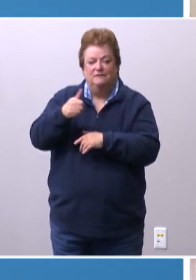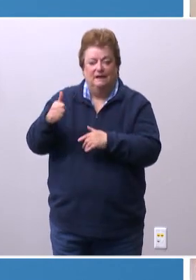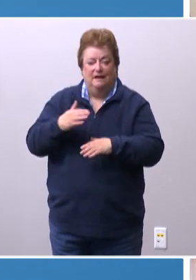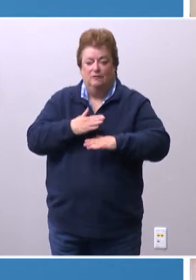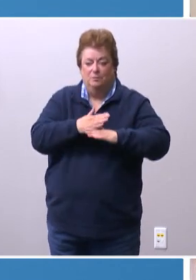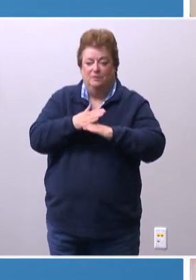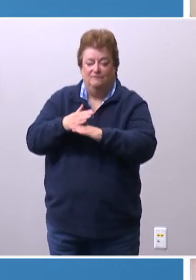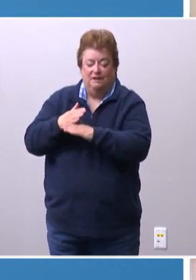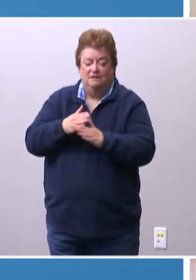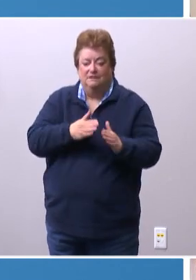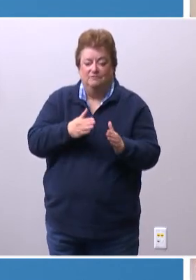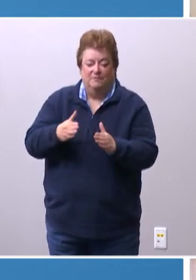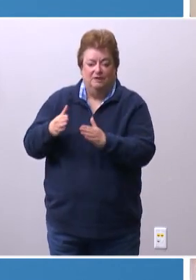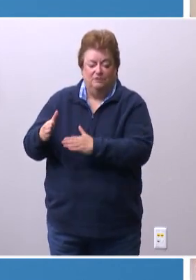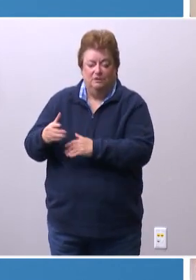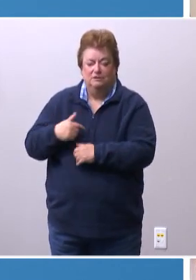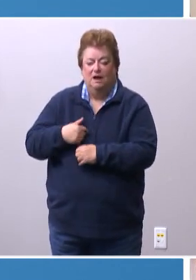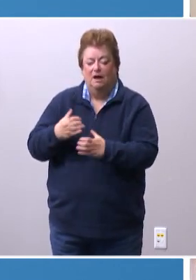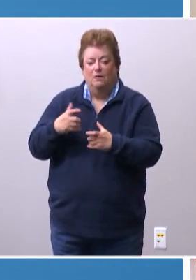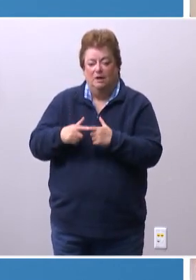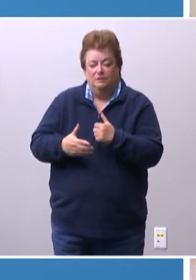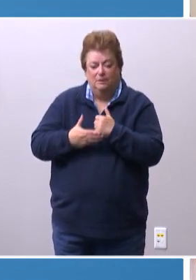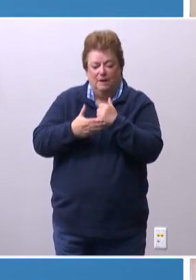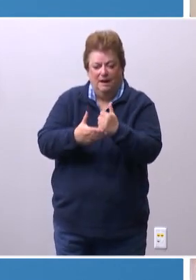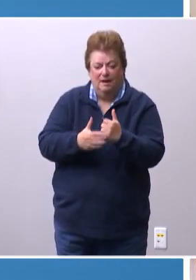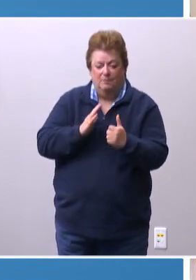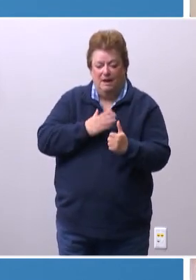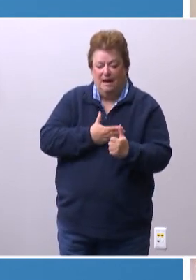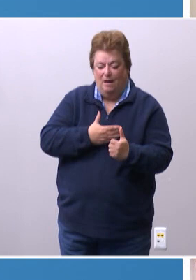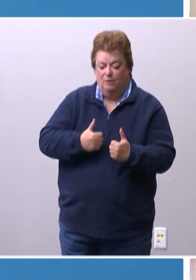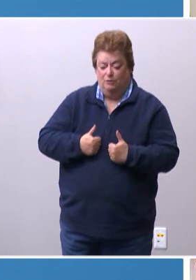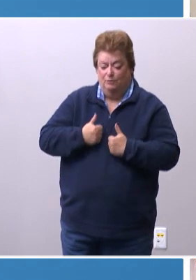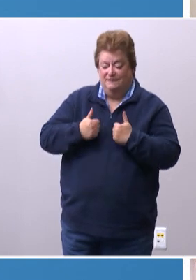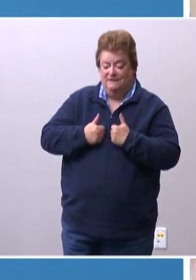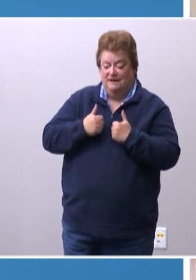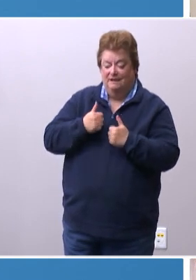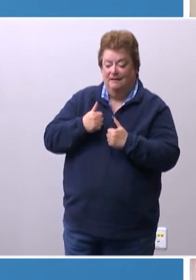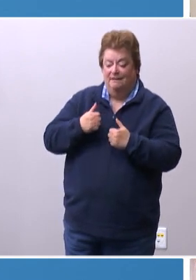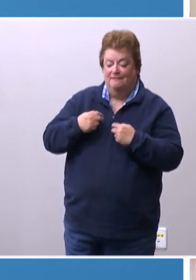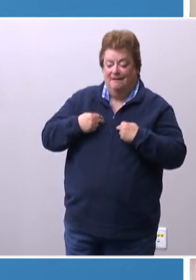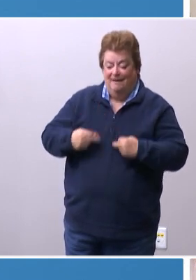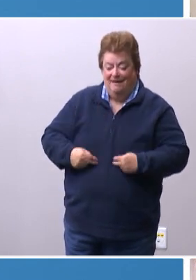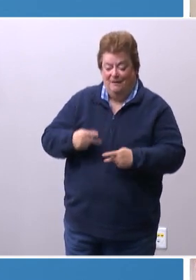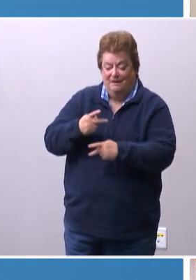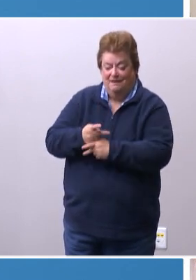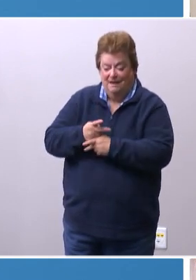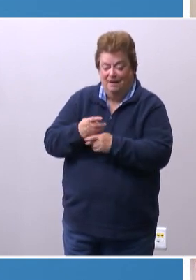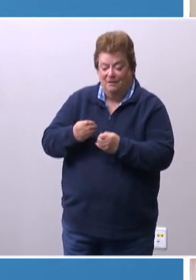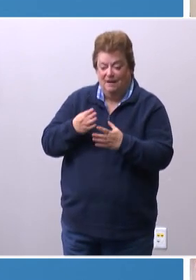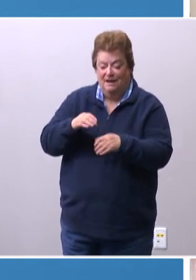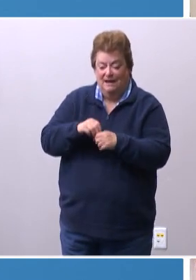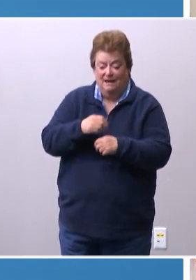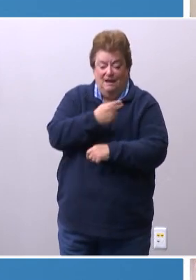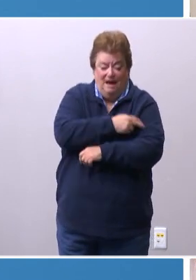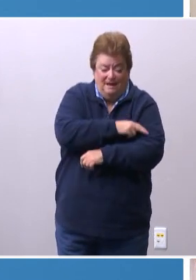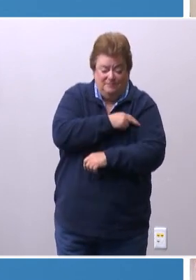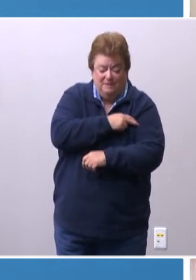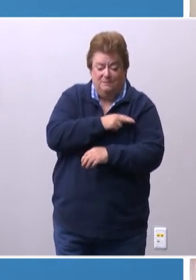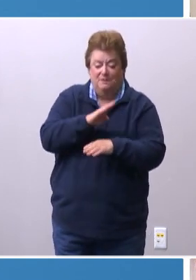measures. I want to thank our residents, healthcare providers, and hospitals, businesses, and schools